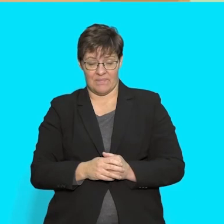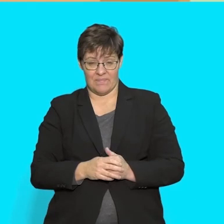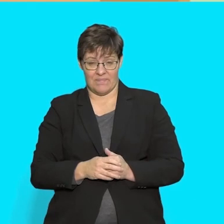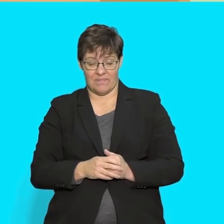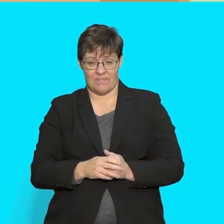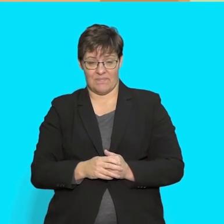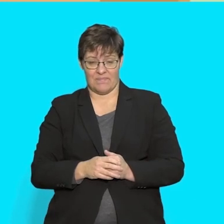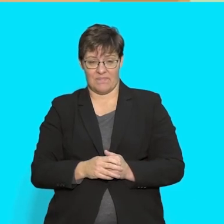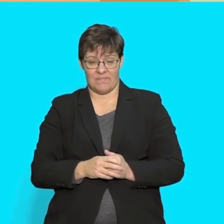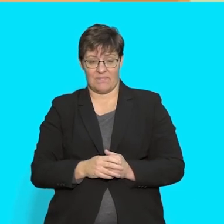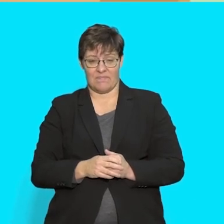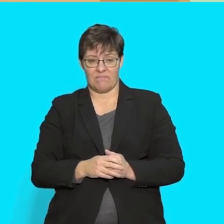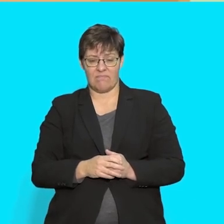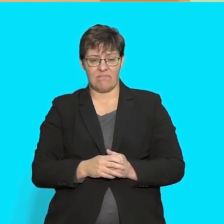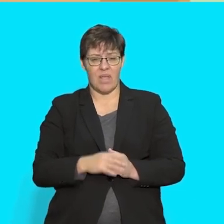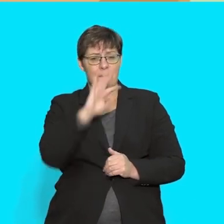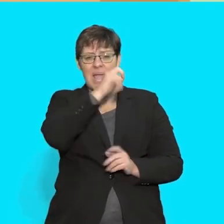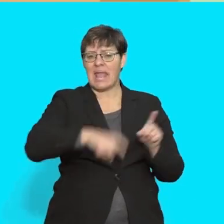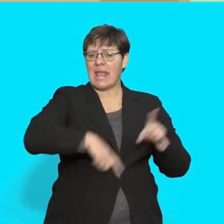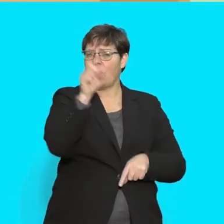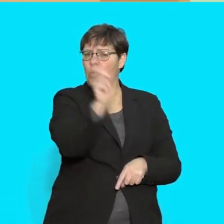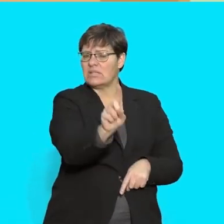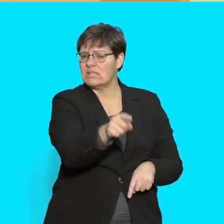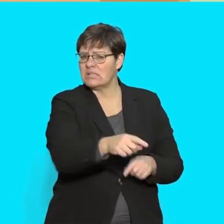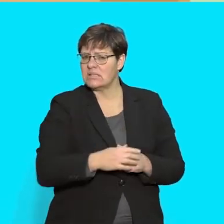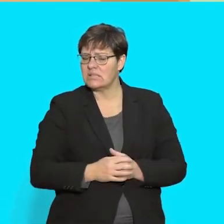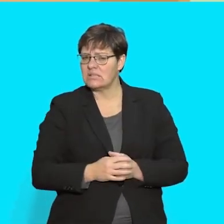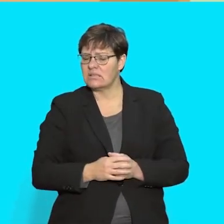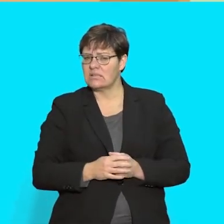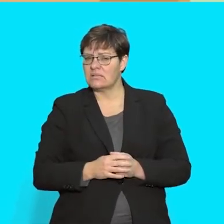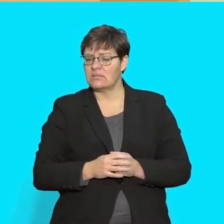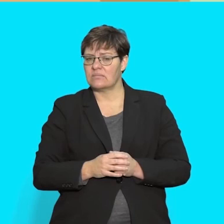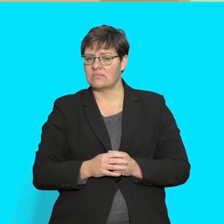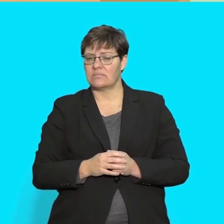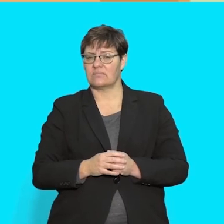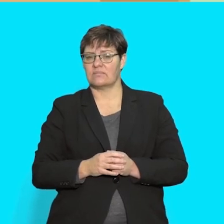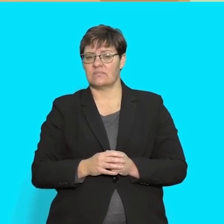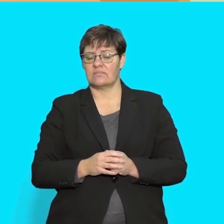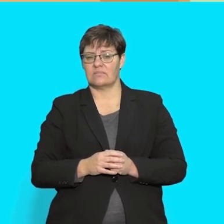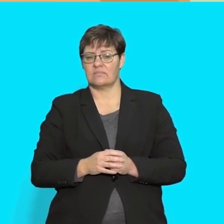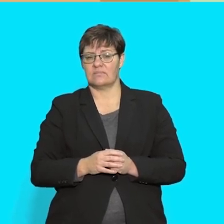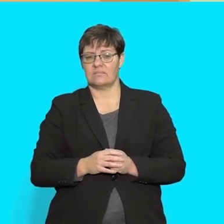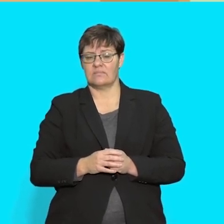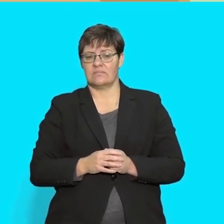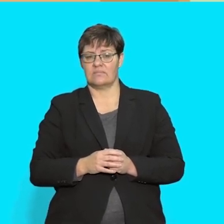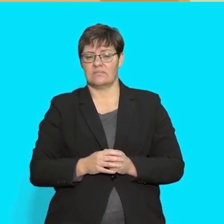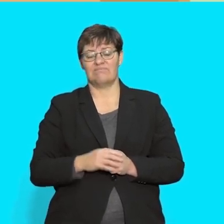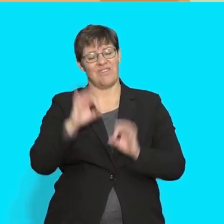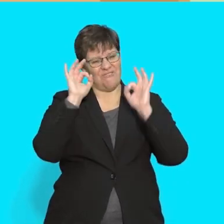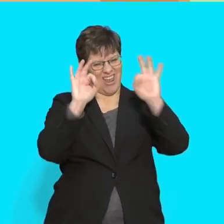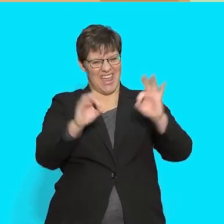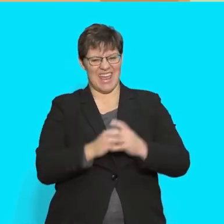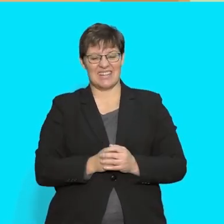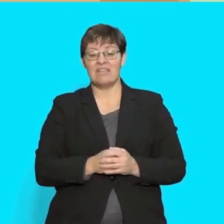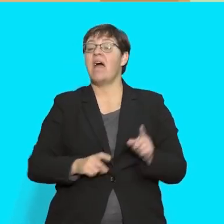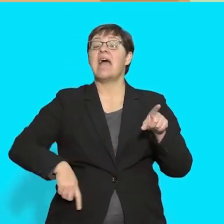What did he kick? Good. He kicked